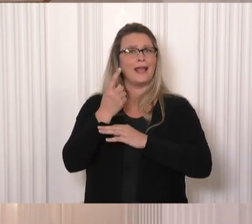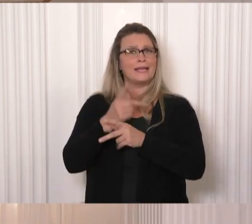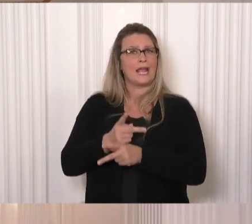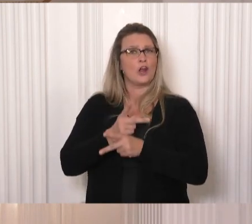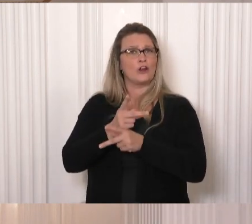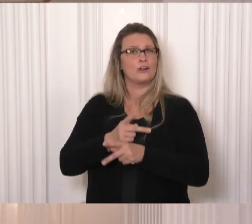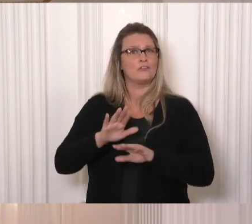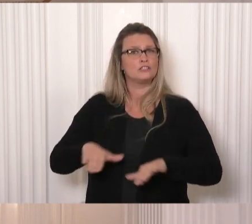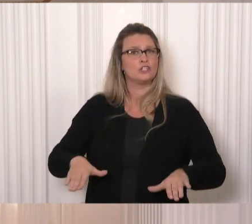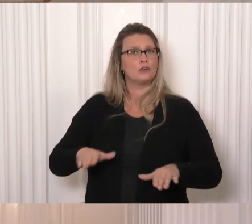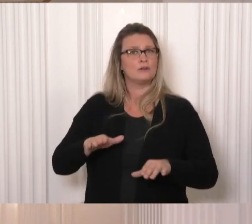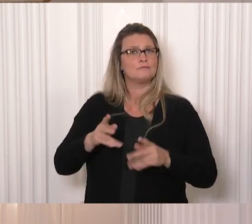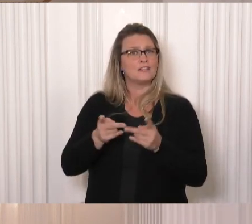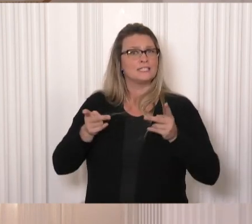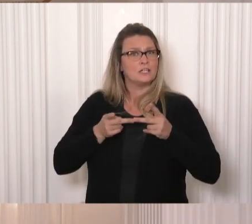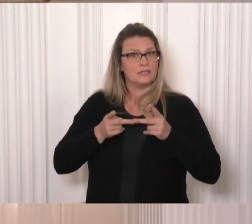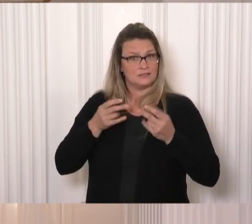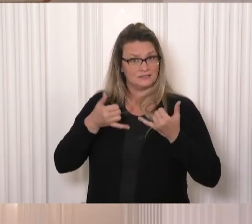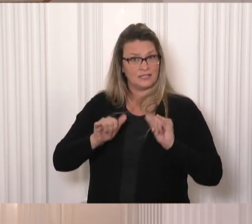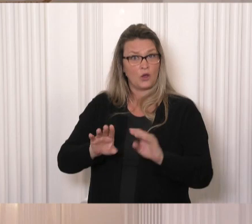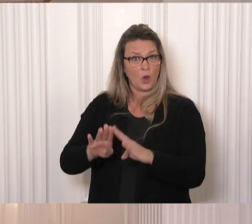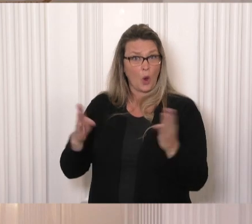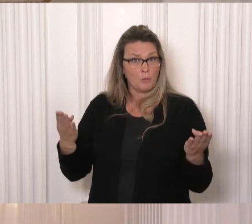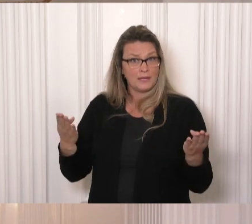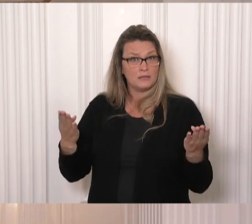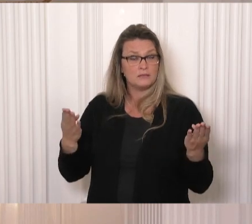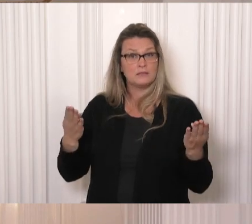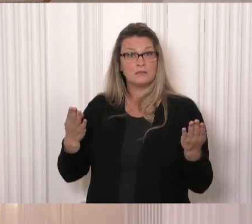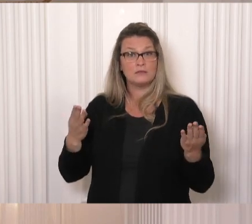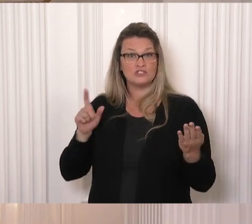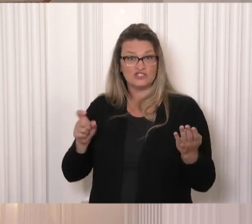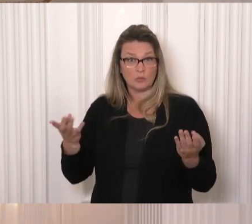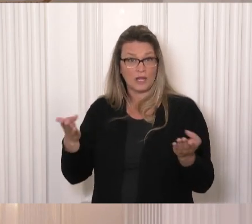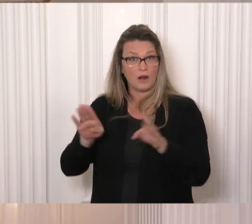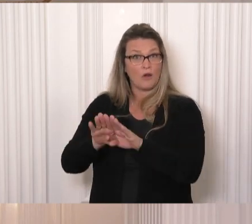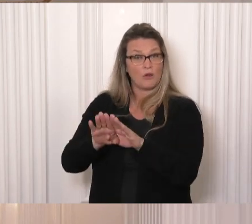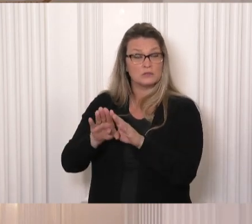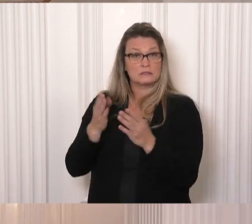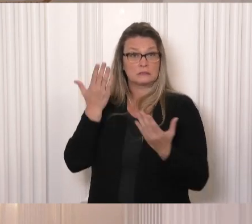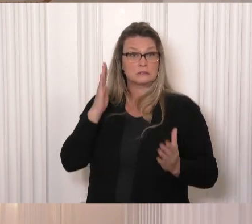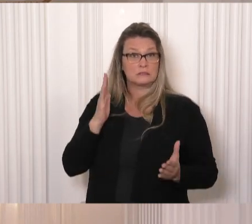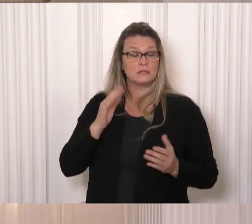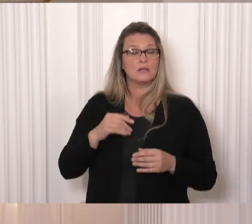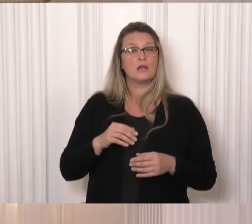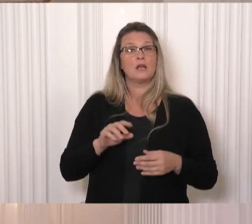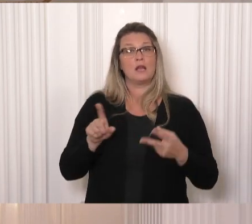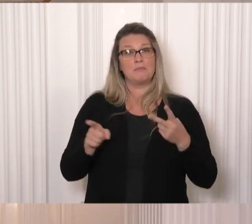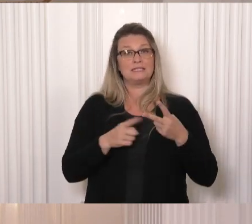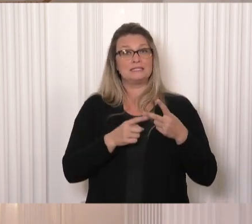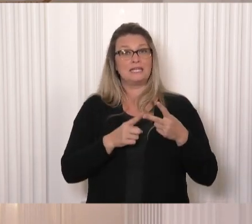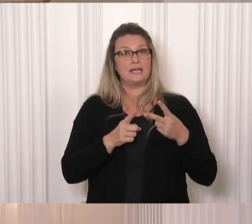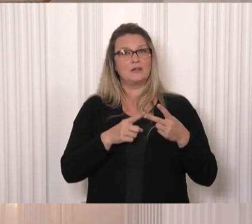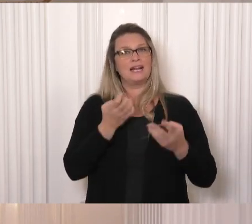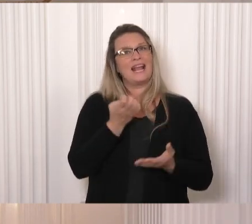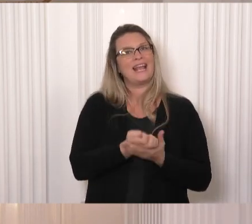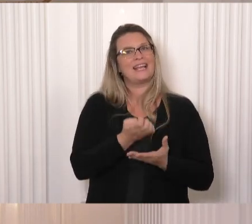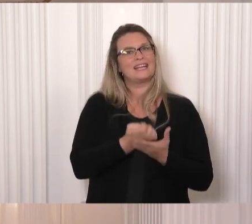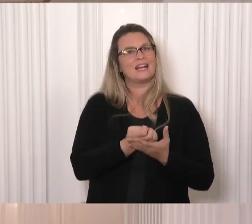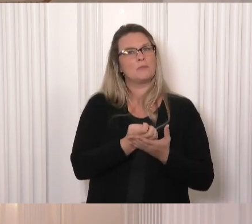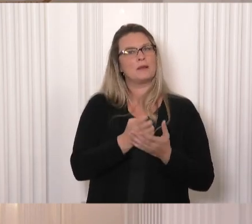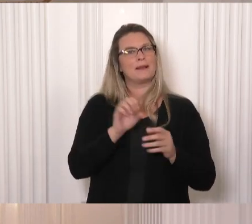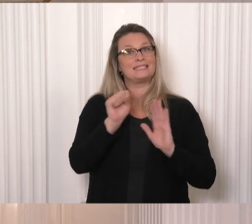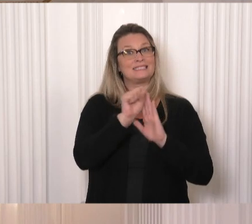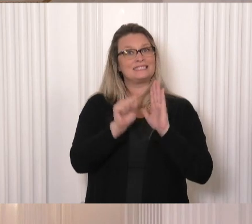Still important to keep those open is my question. And then, unfortunately, an economic question about state